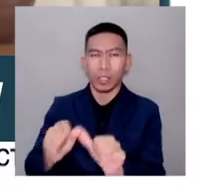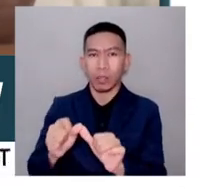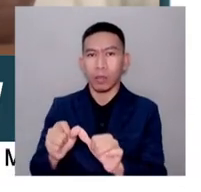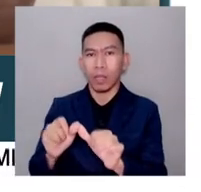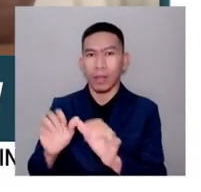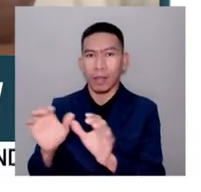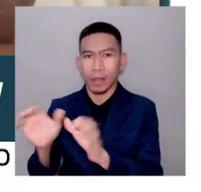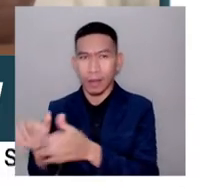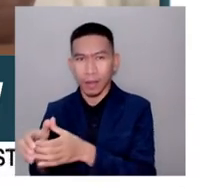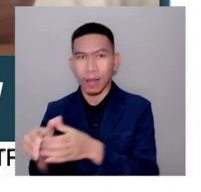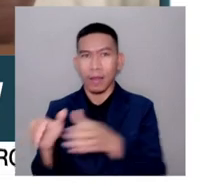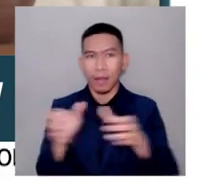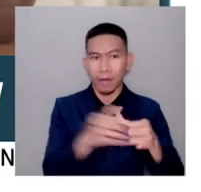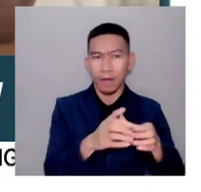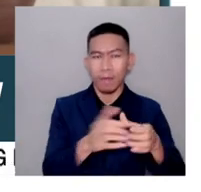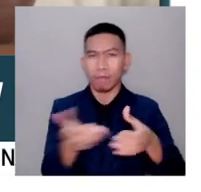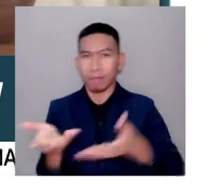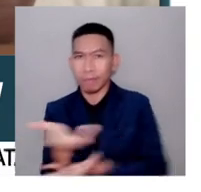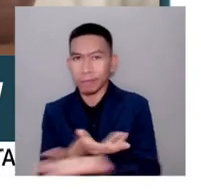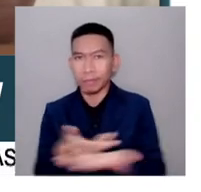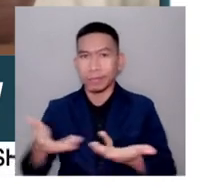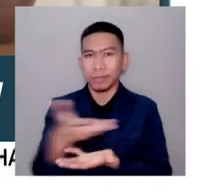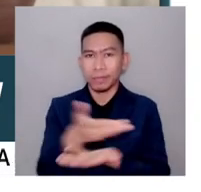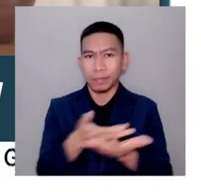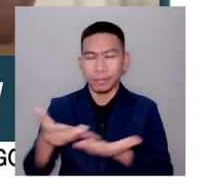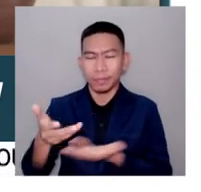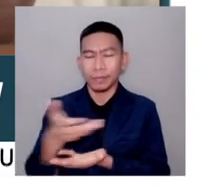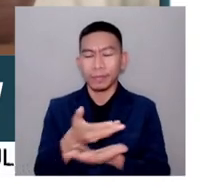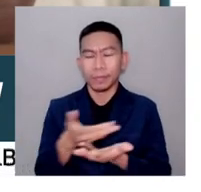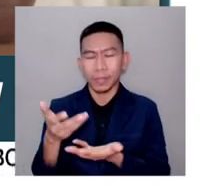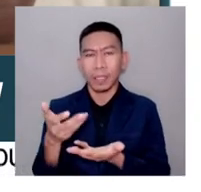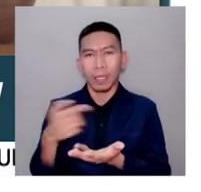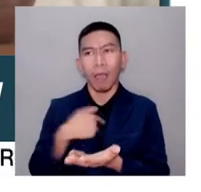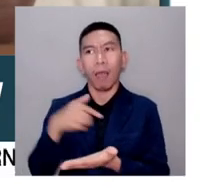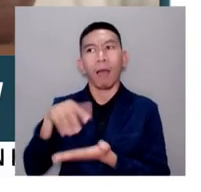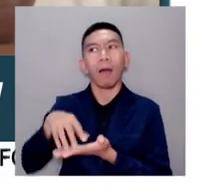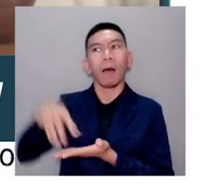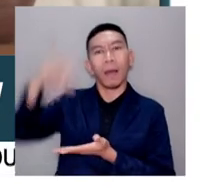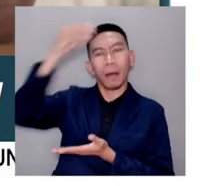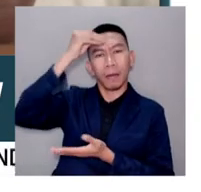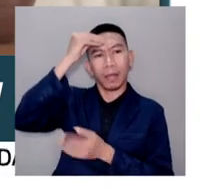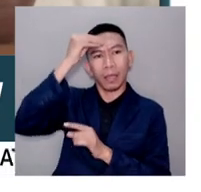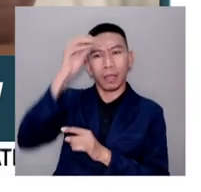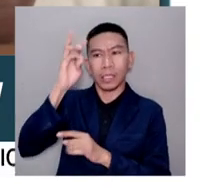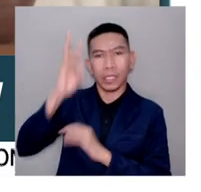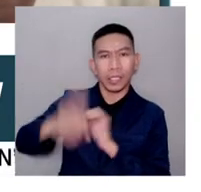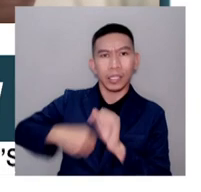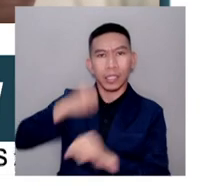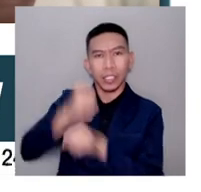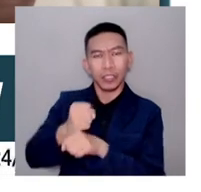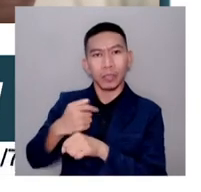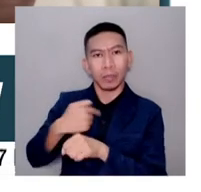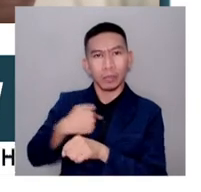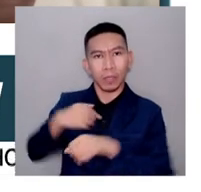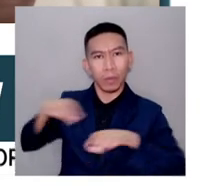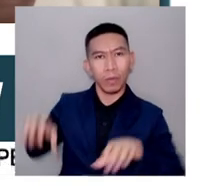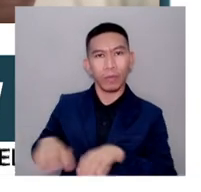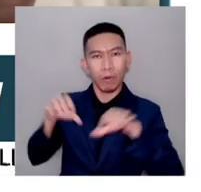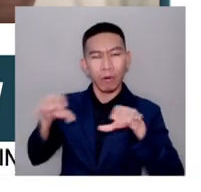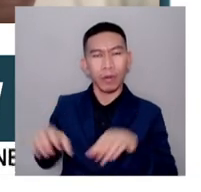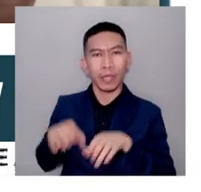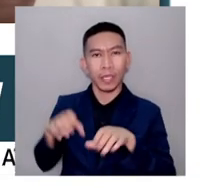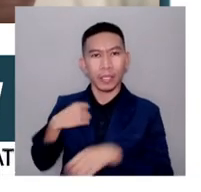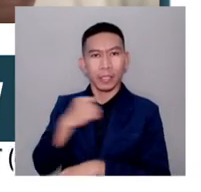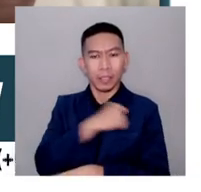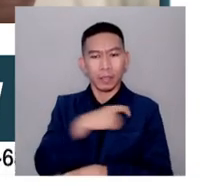and attitude and behavior na natutunan ko sa nakaraang anim na taon sa Senado bilang isang